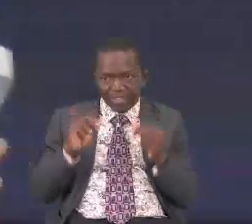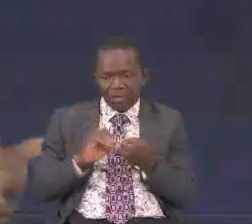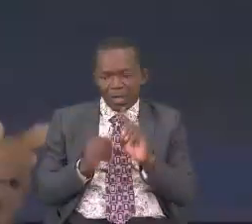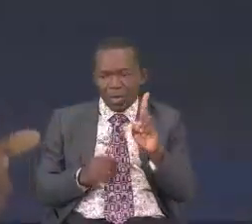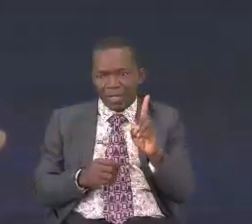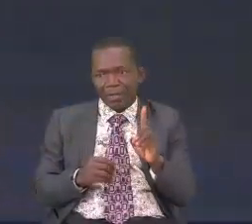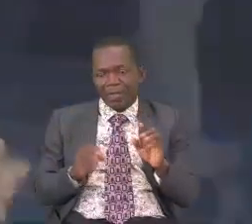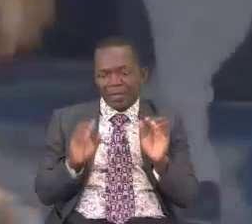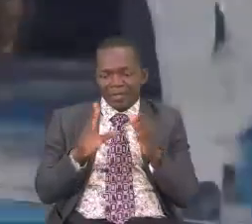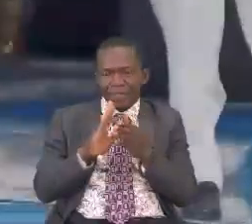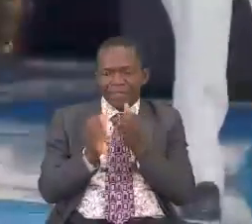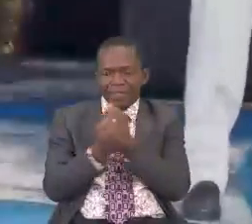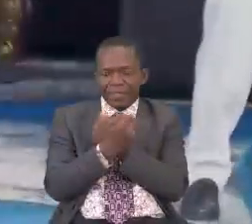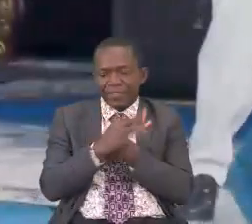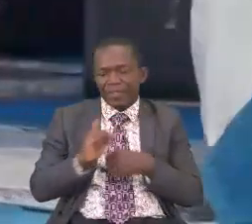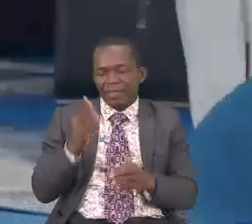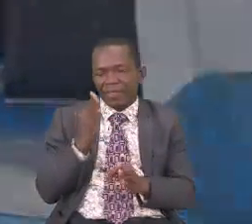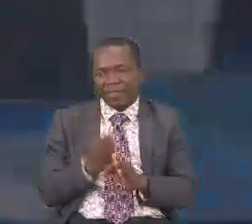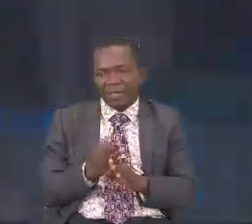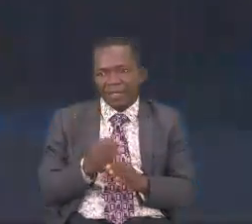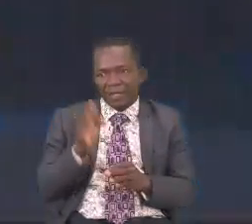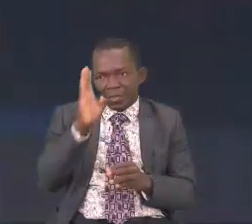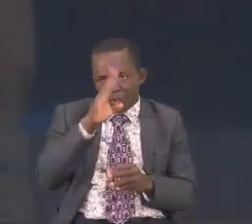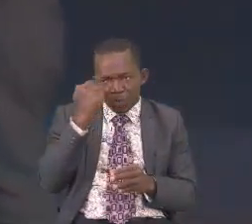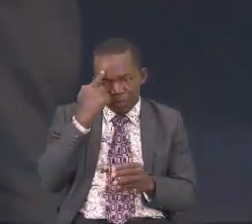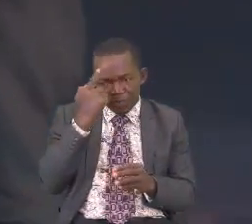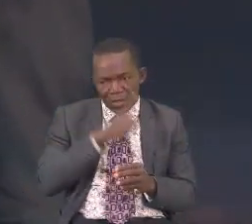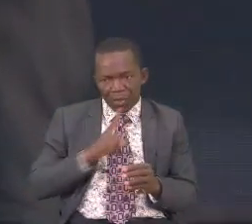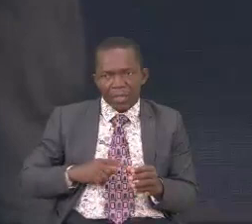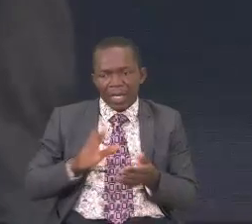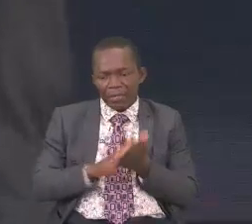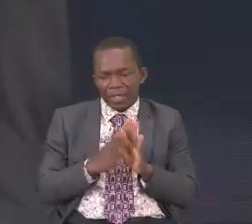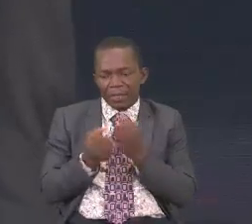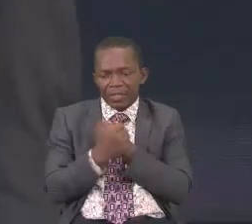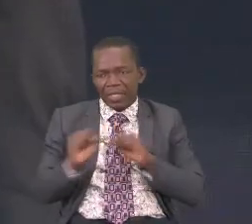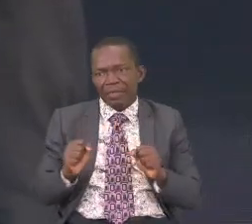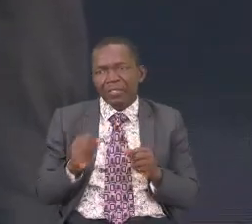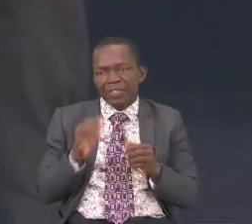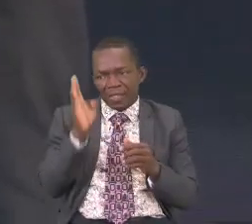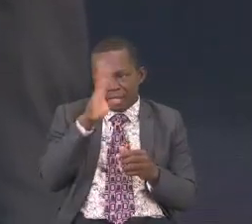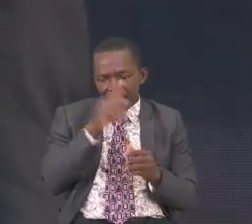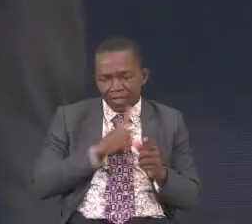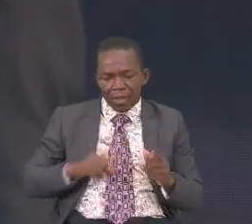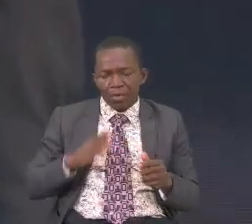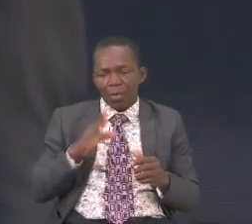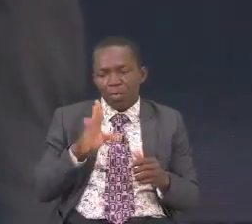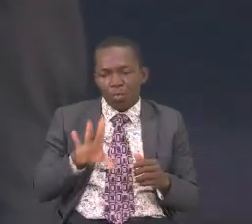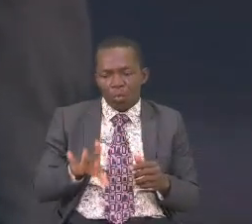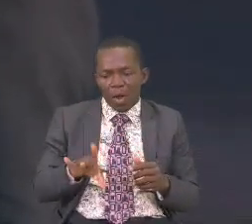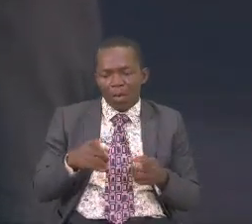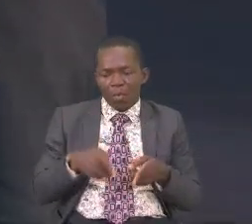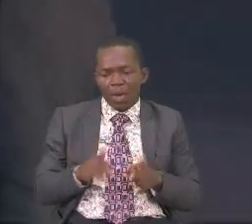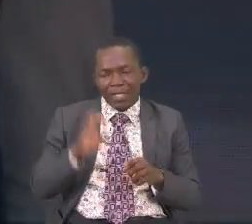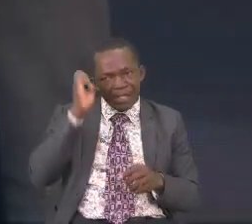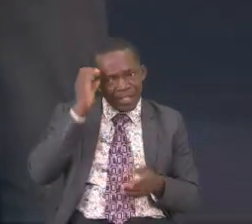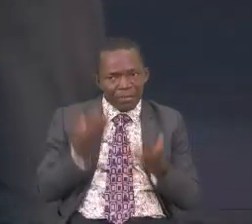sought for the Salvation of the Lord seeking the Lord while he may be found call you upon him where it while